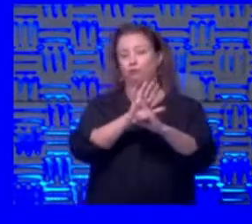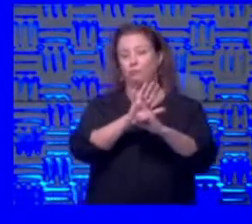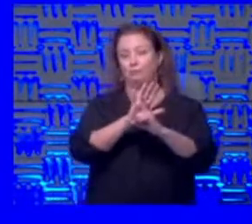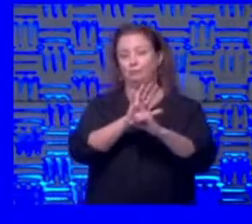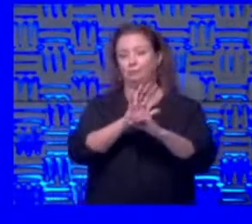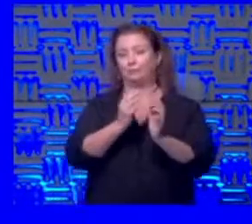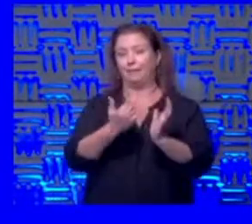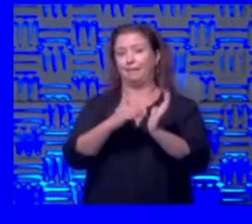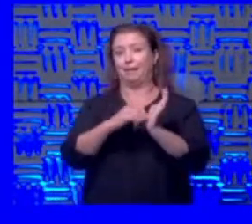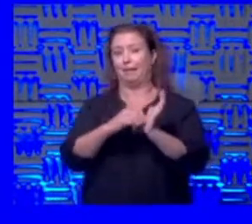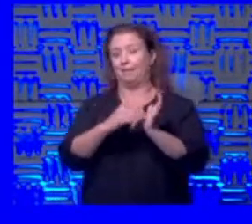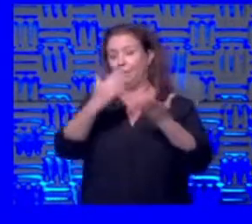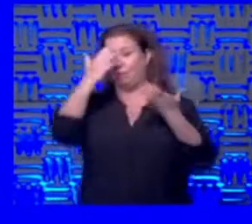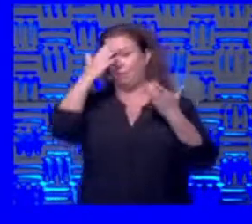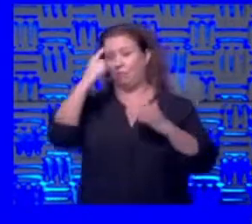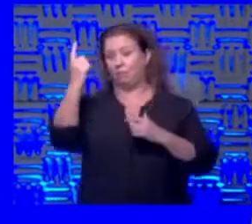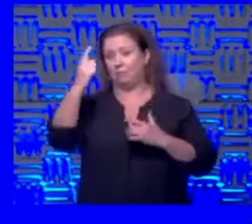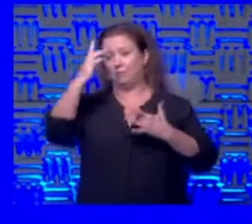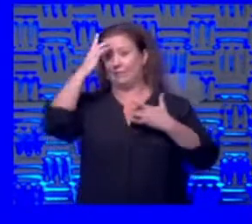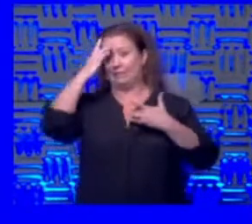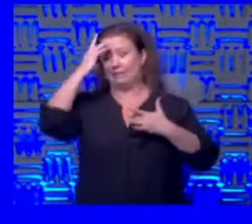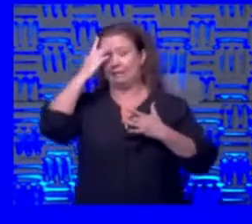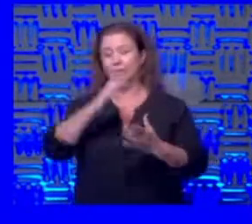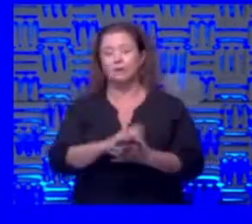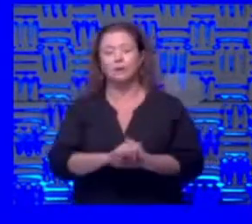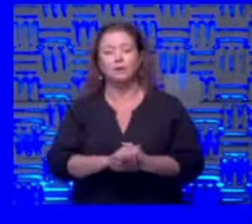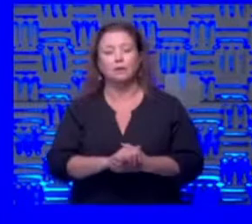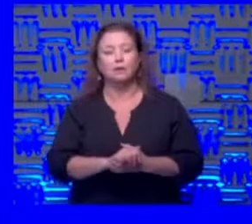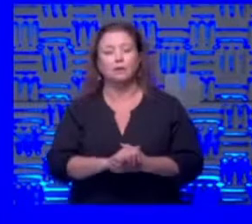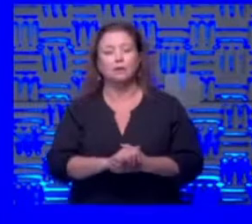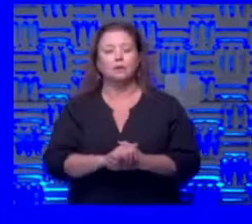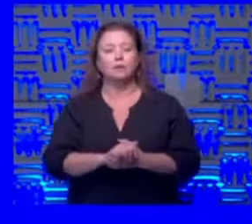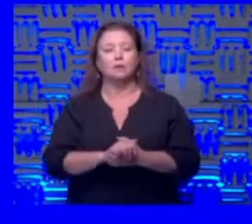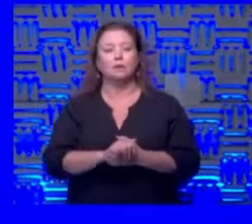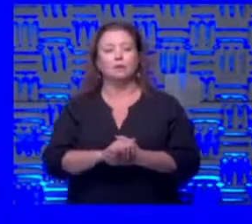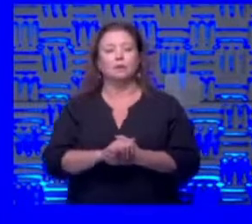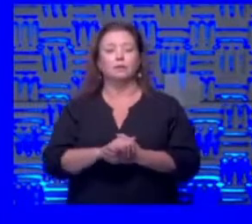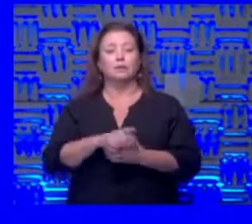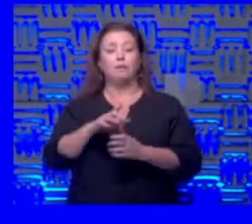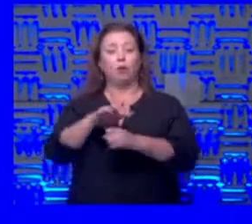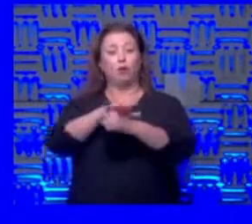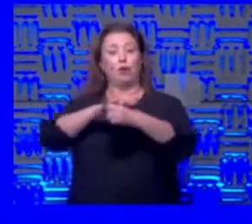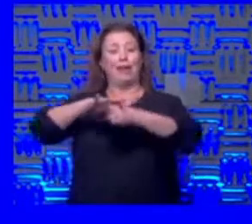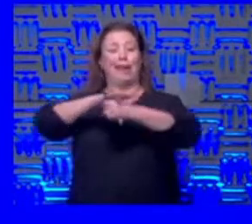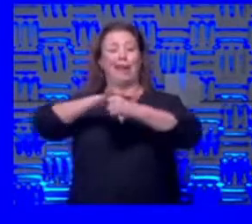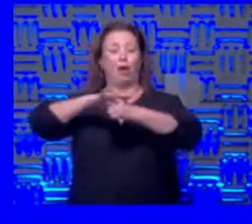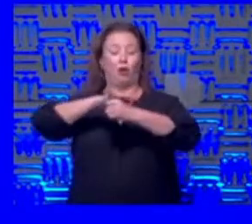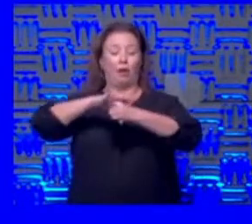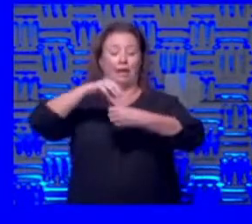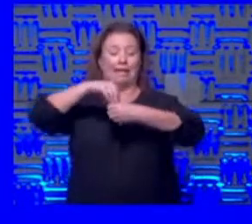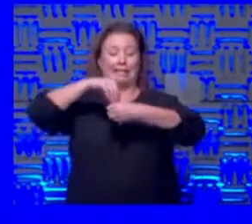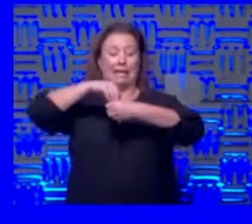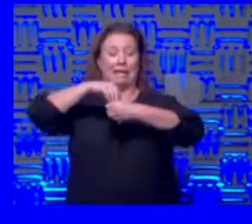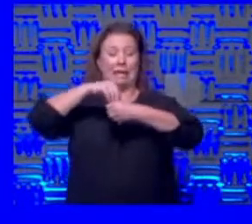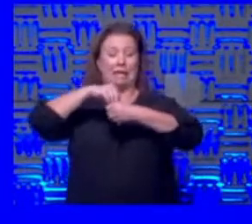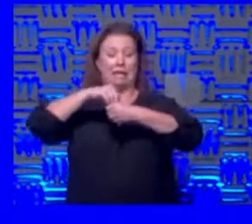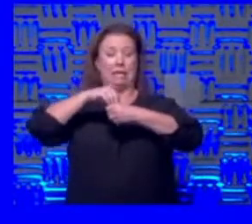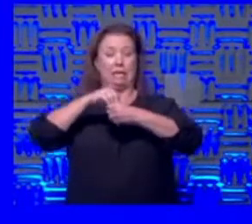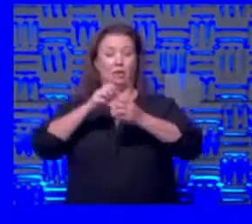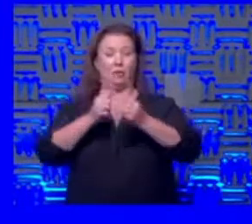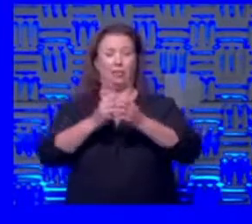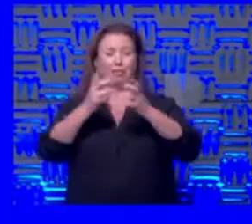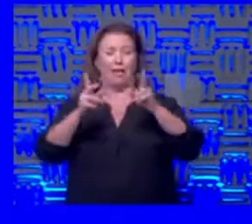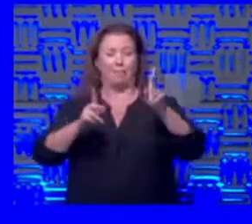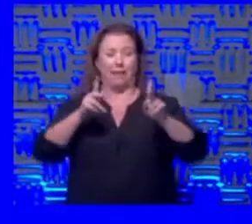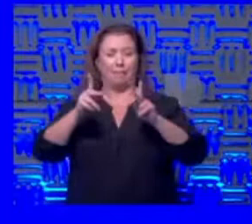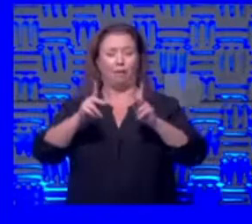again, if you don't know somebody's ill. If you are in an area, especially an indoor area, and you are with a lot of